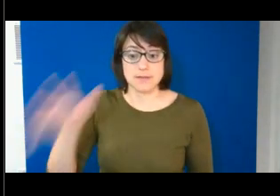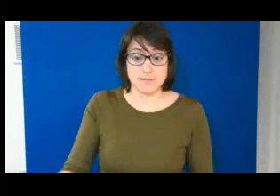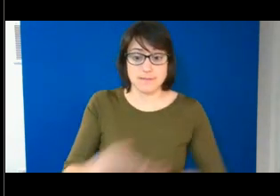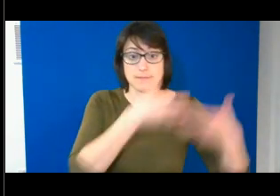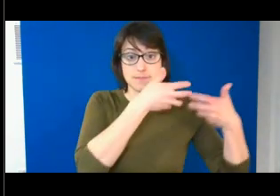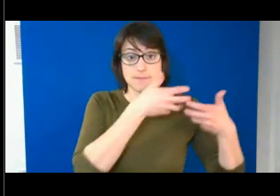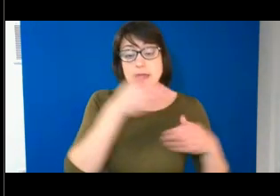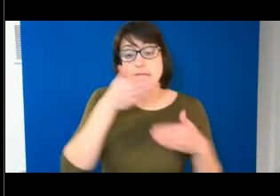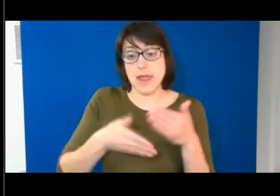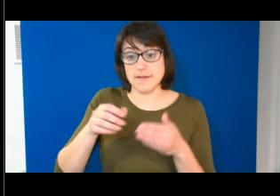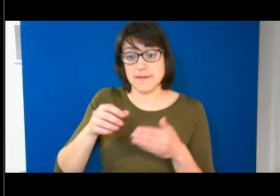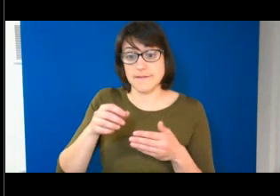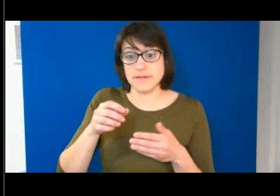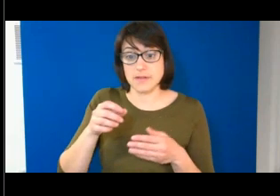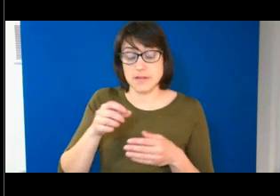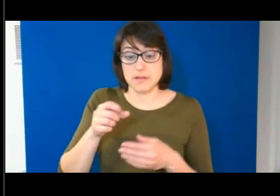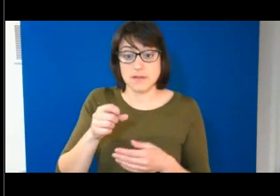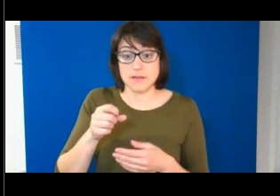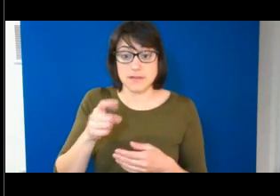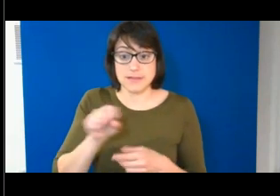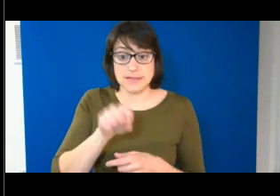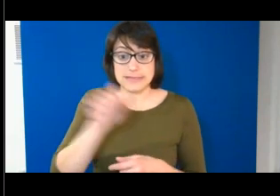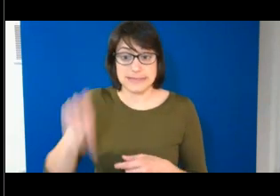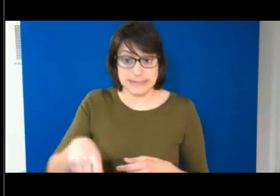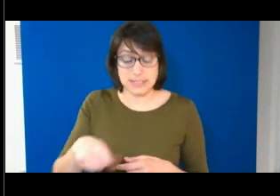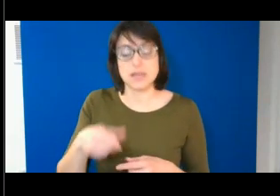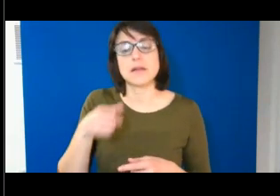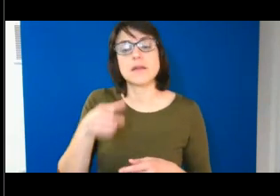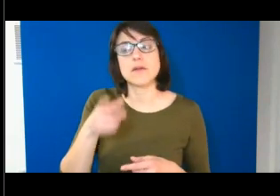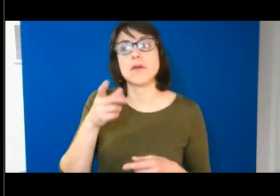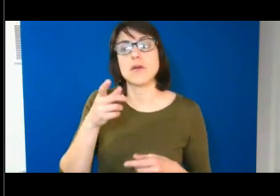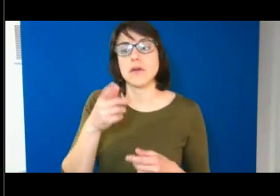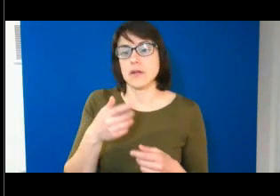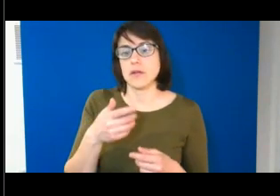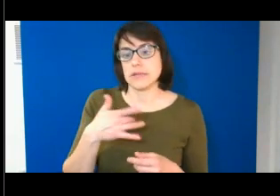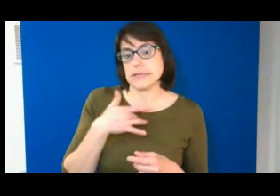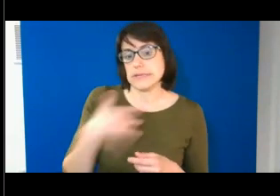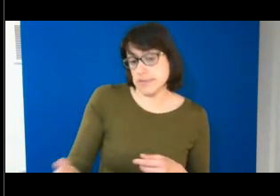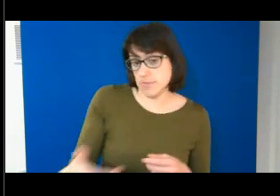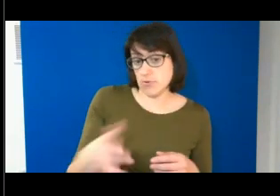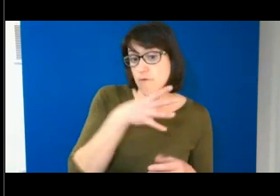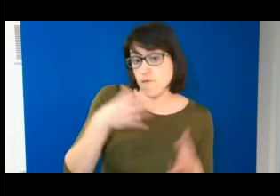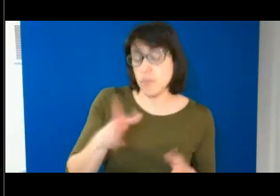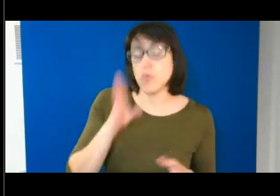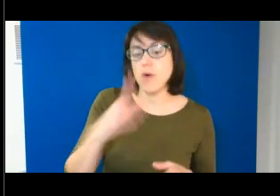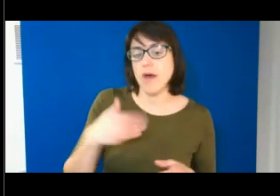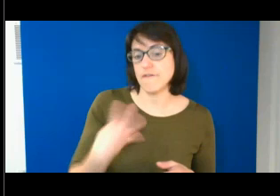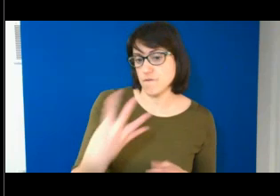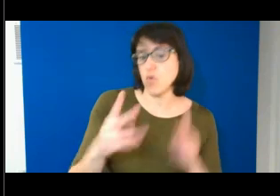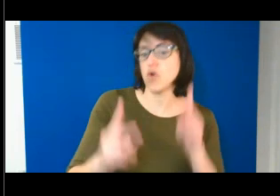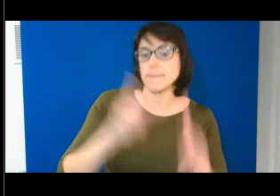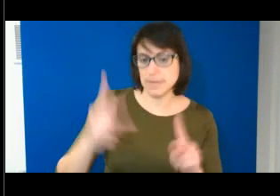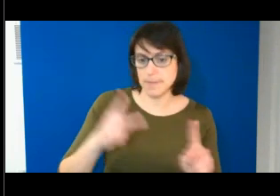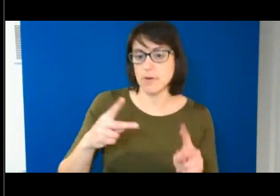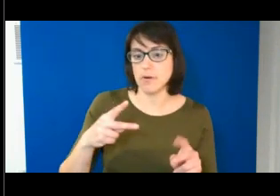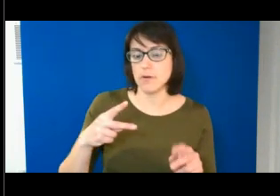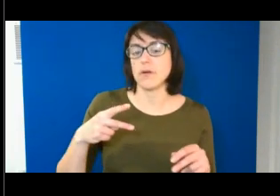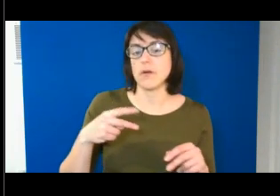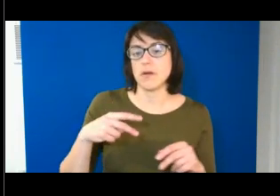is going to have about 40 people picking this plastic up by hand. When they're picking this plastic up by hand,